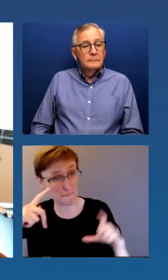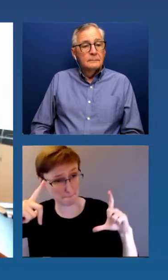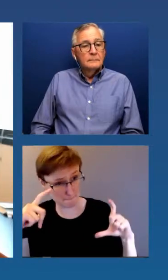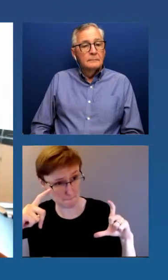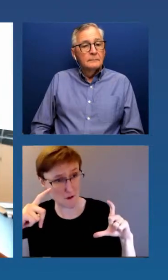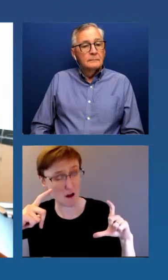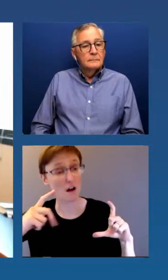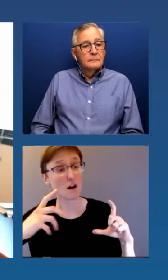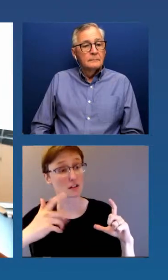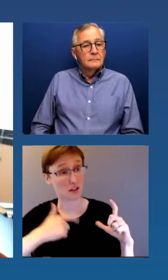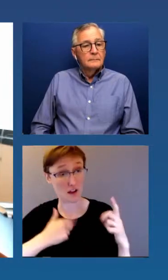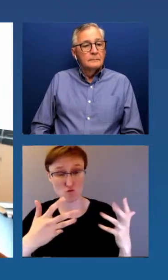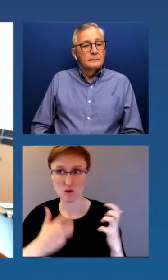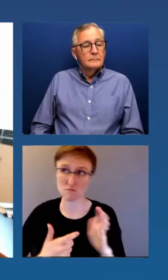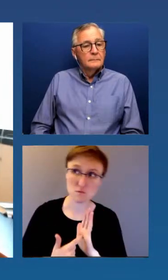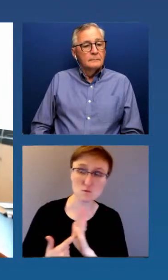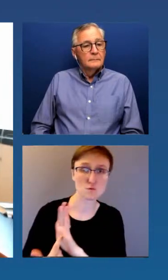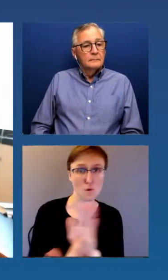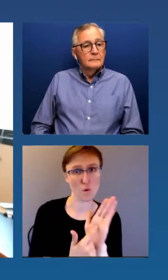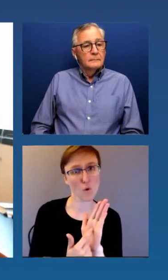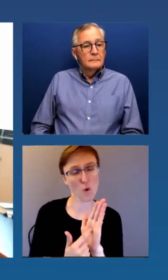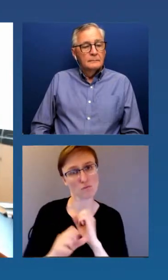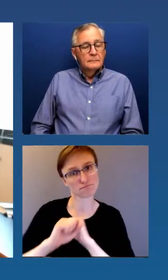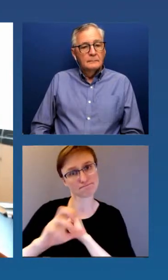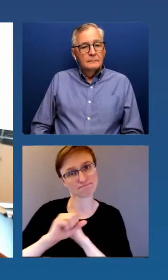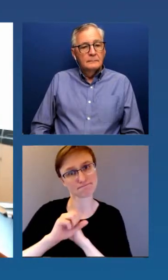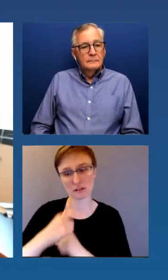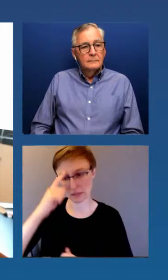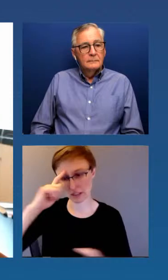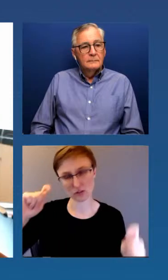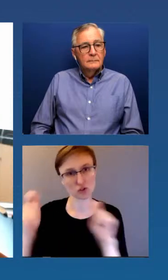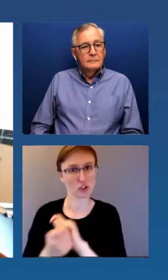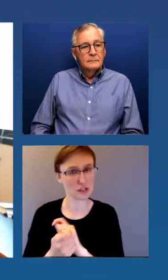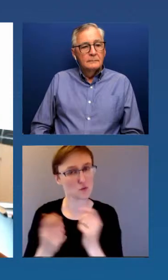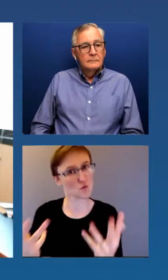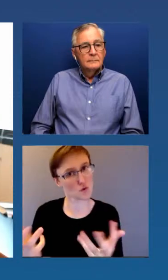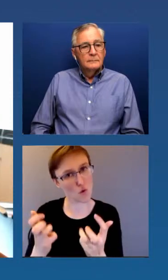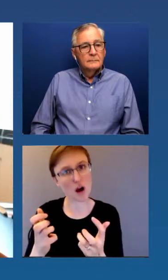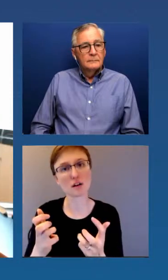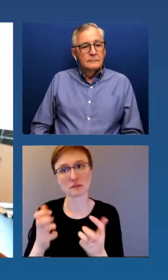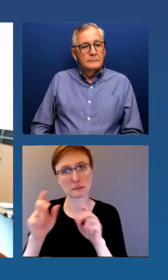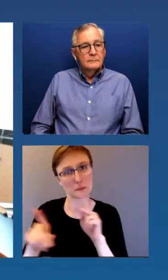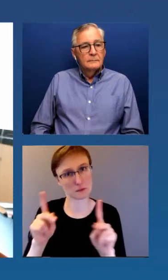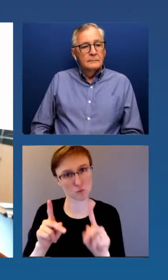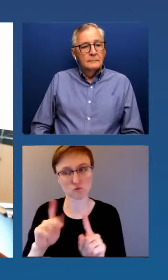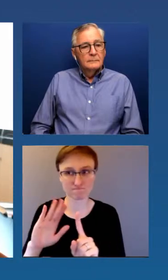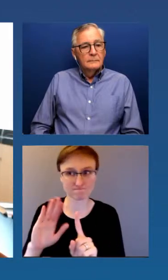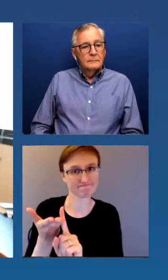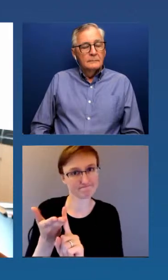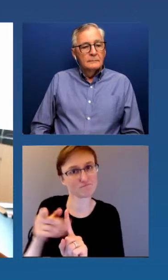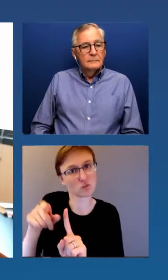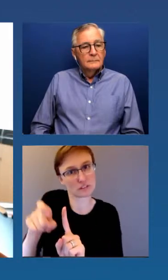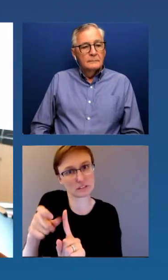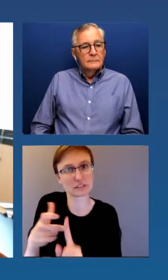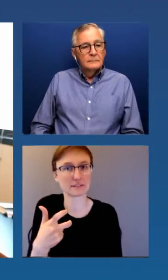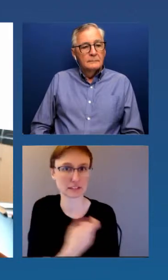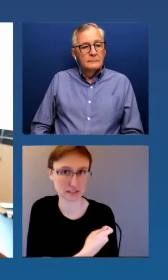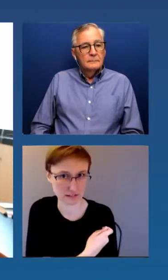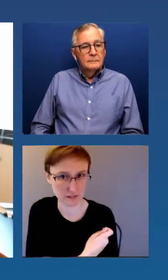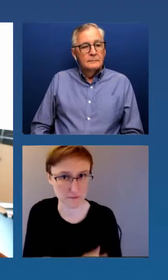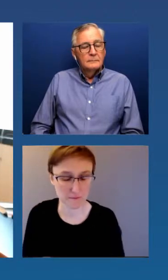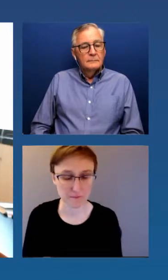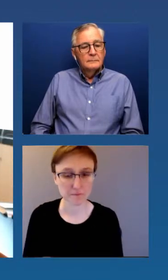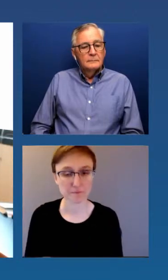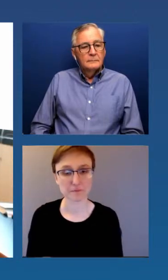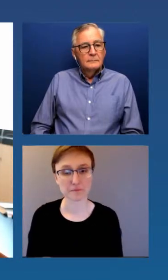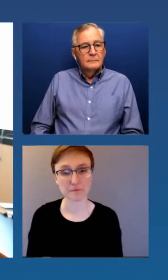on anybody that might need a vaccine still. Many of the people left to be vaccinated are best supported